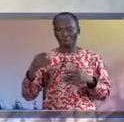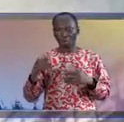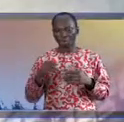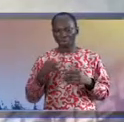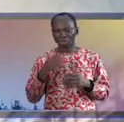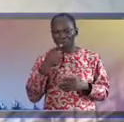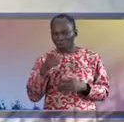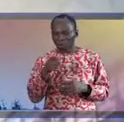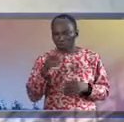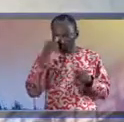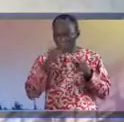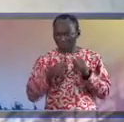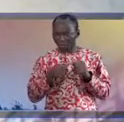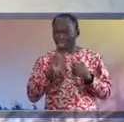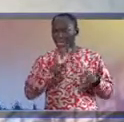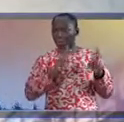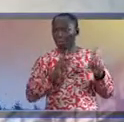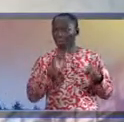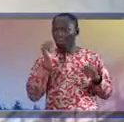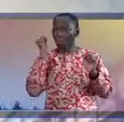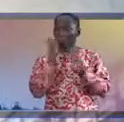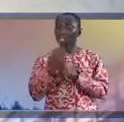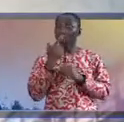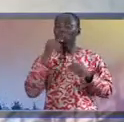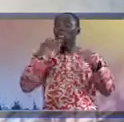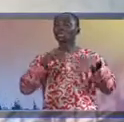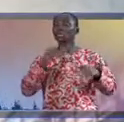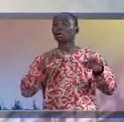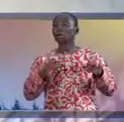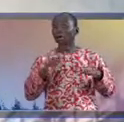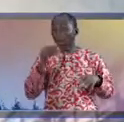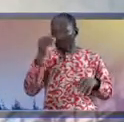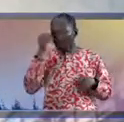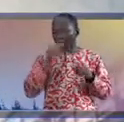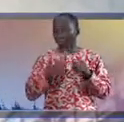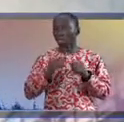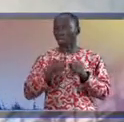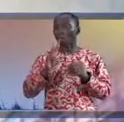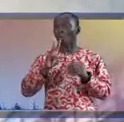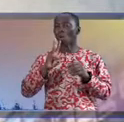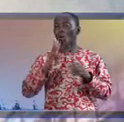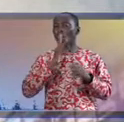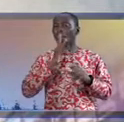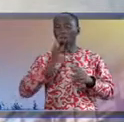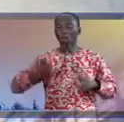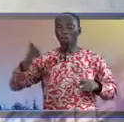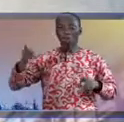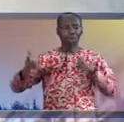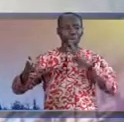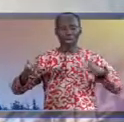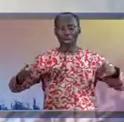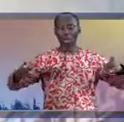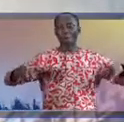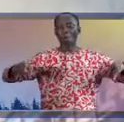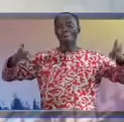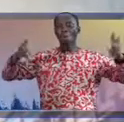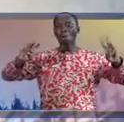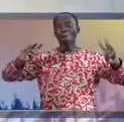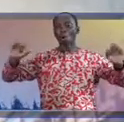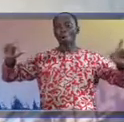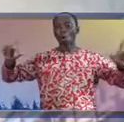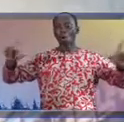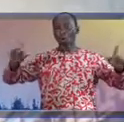Egypt, Unquasum, no bedroom a punechi. No yanko pon man akwa Moses edene poma tine pono so ma emu